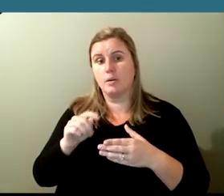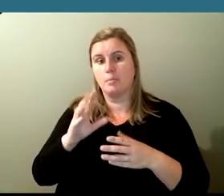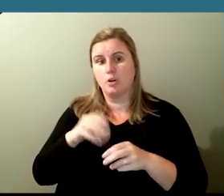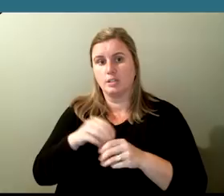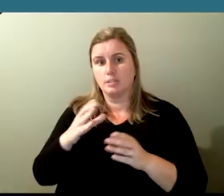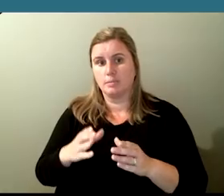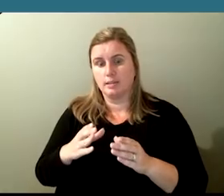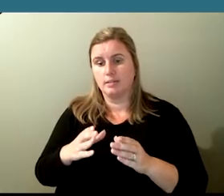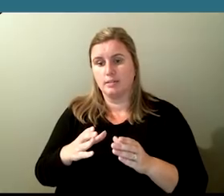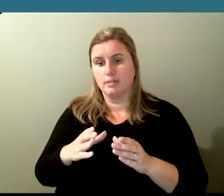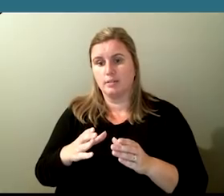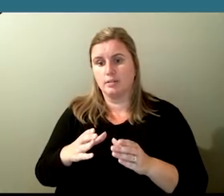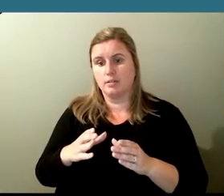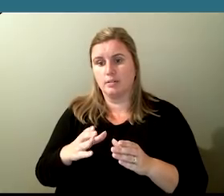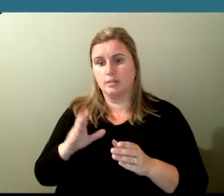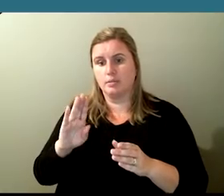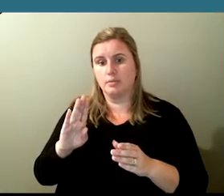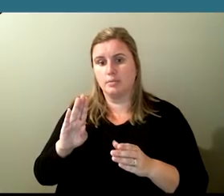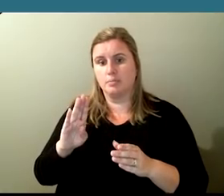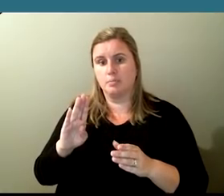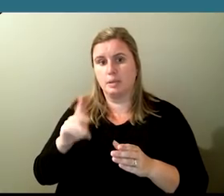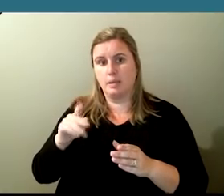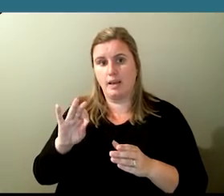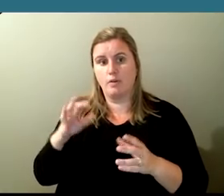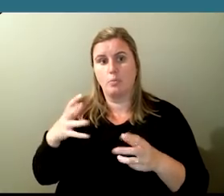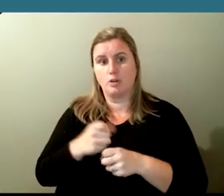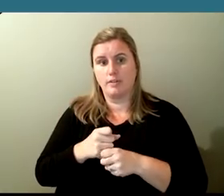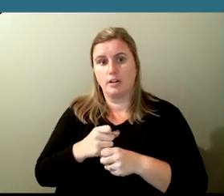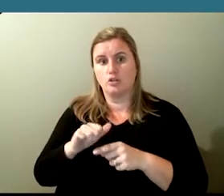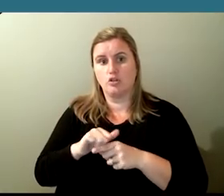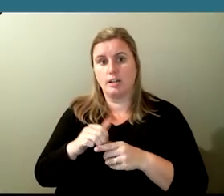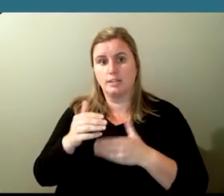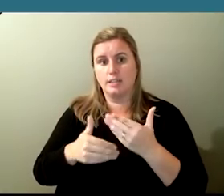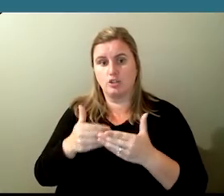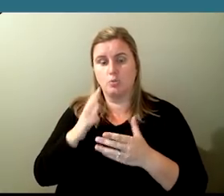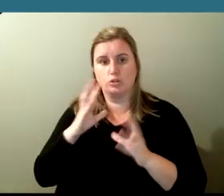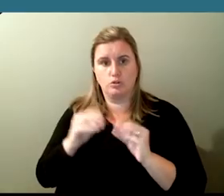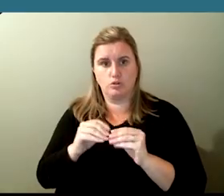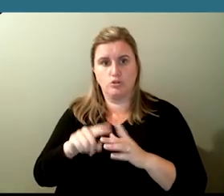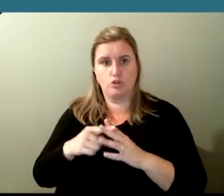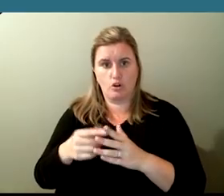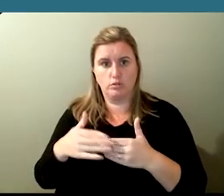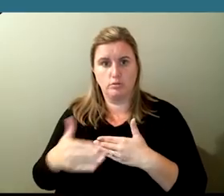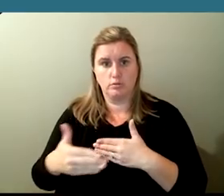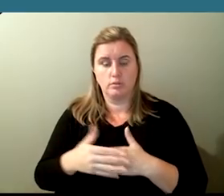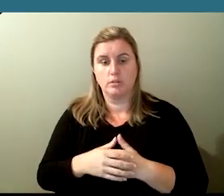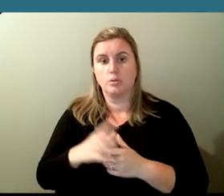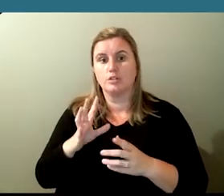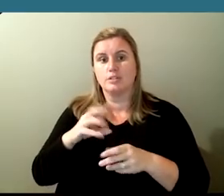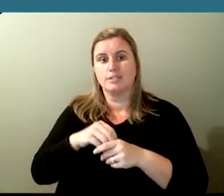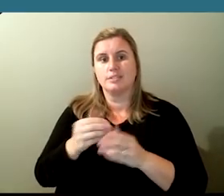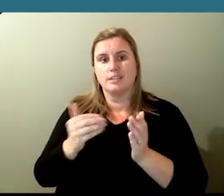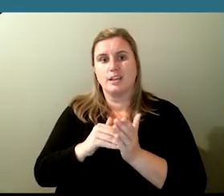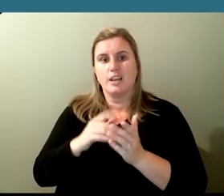the BPF, or the abbreviated training session, would actually start, which consisted, again, of